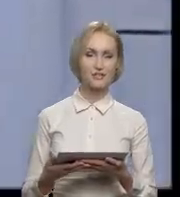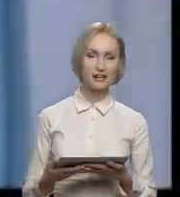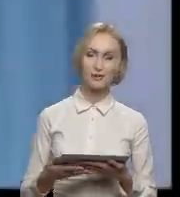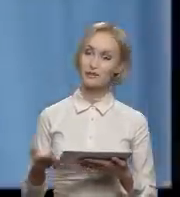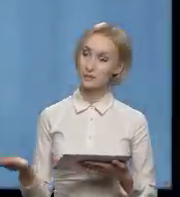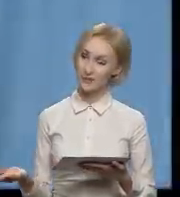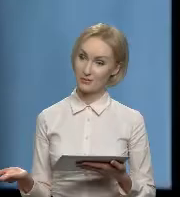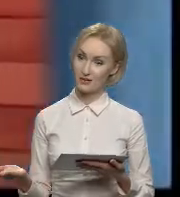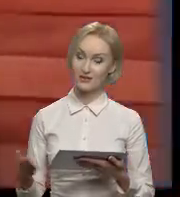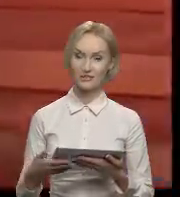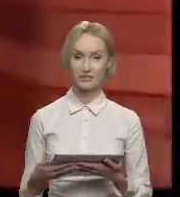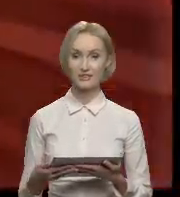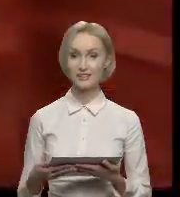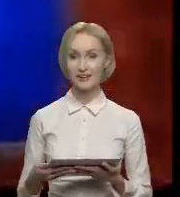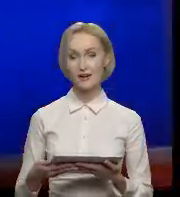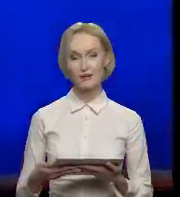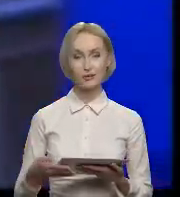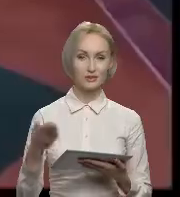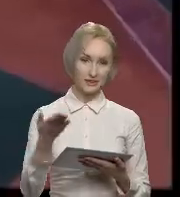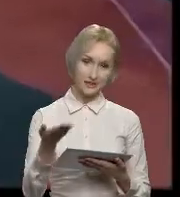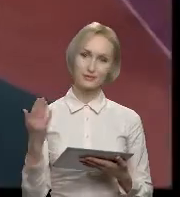Tyrone.